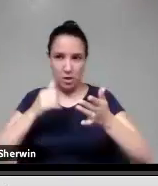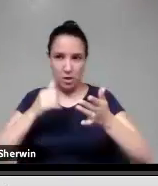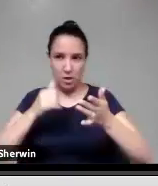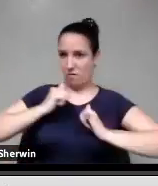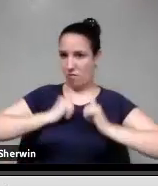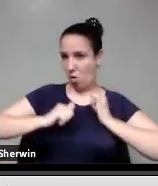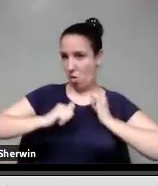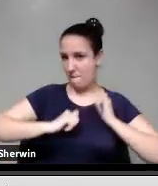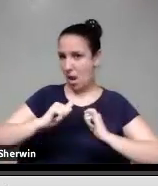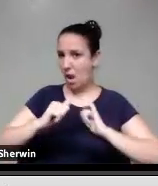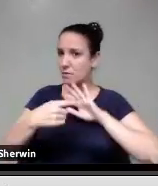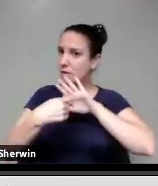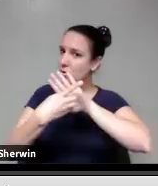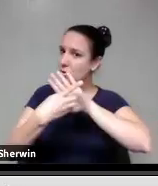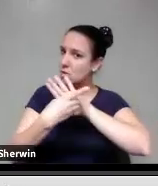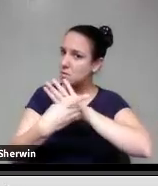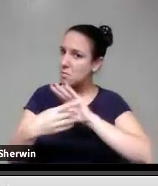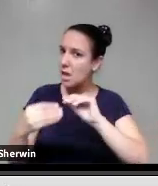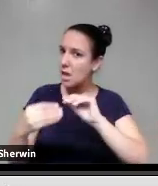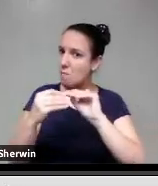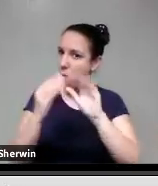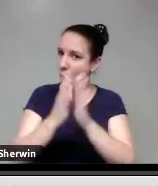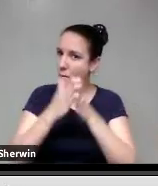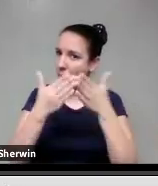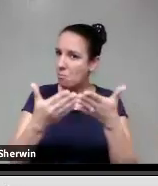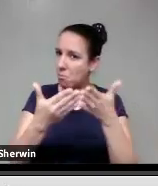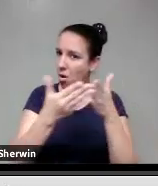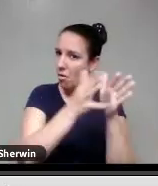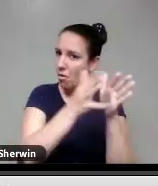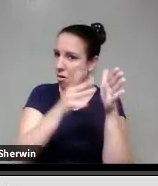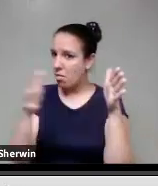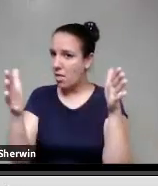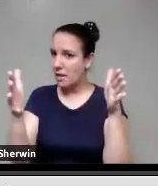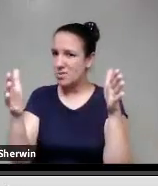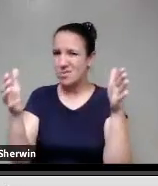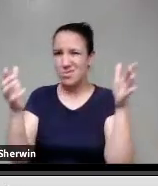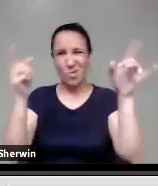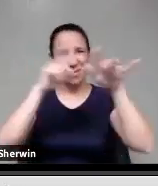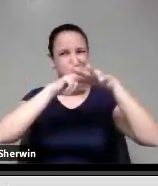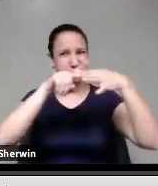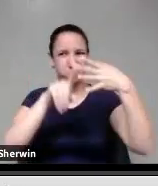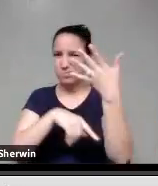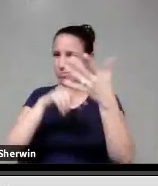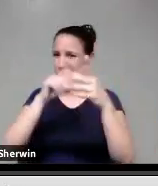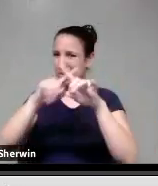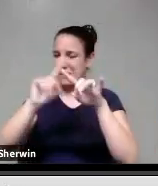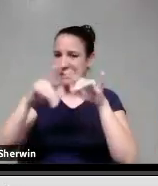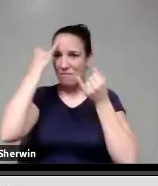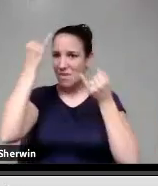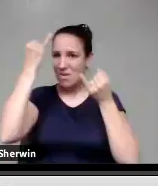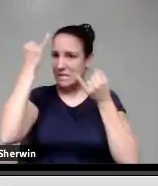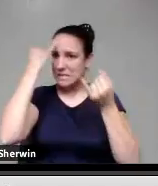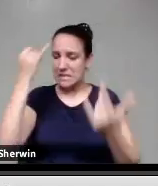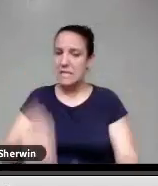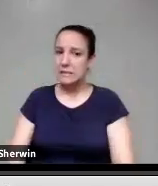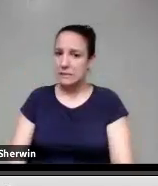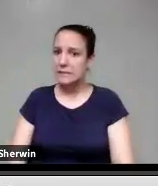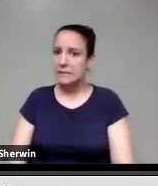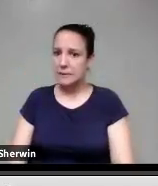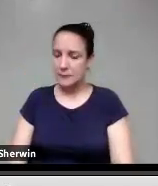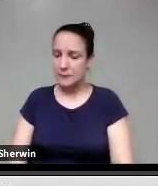display more of the library's book collection was another comment. So I just wanted to give you kind of an overview of all the things they faced when they were trying